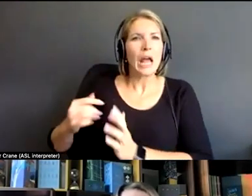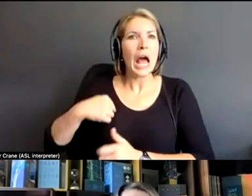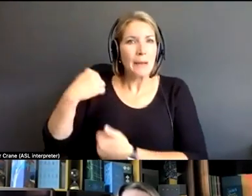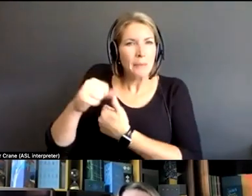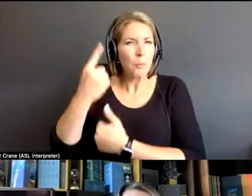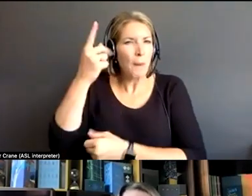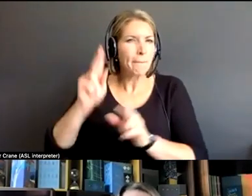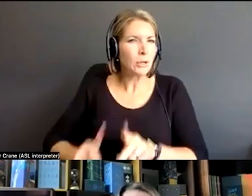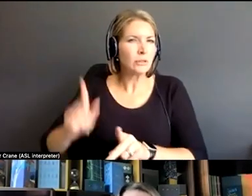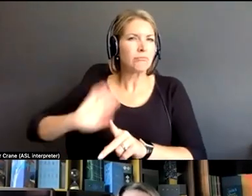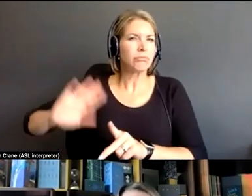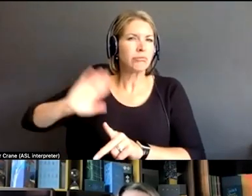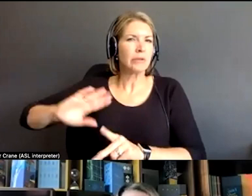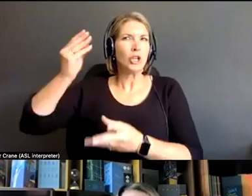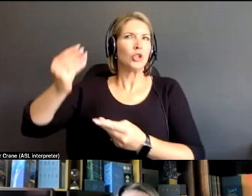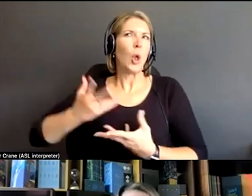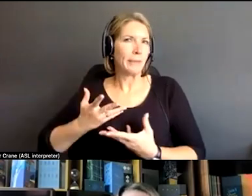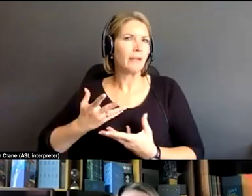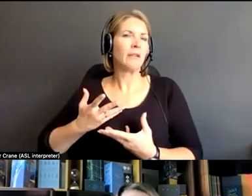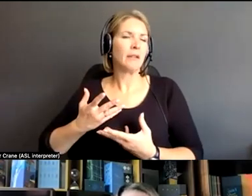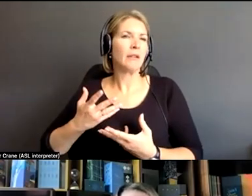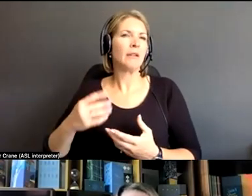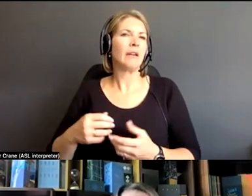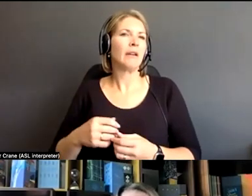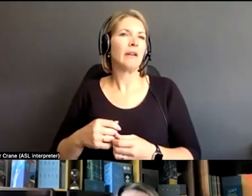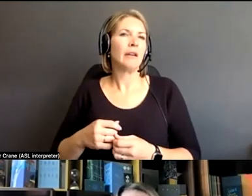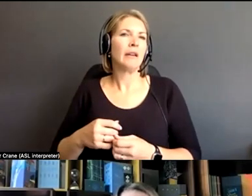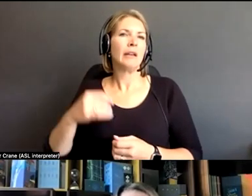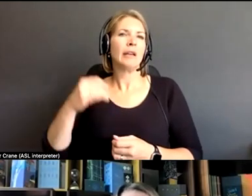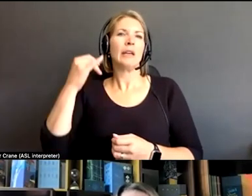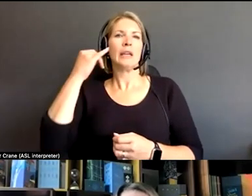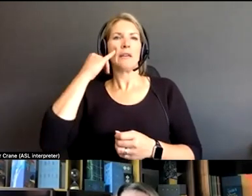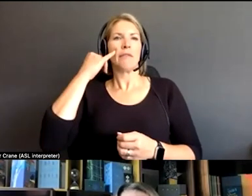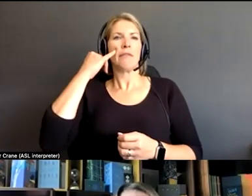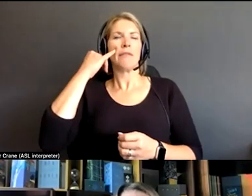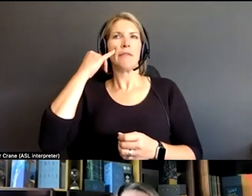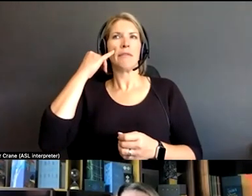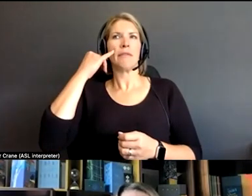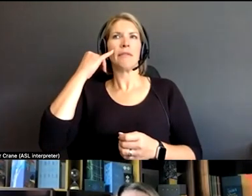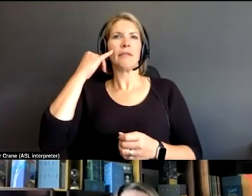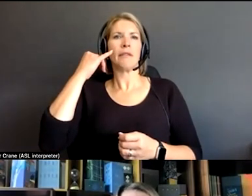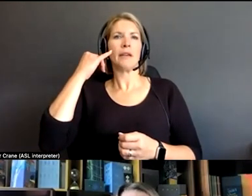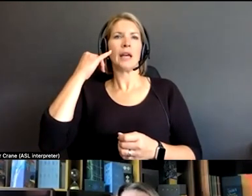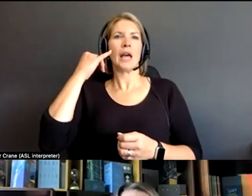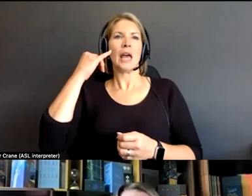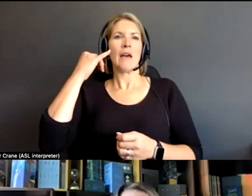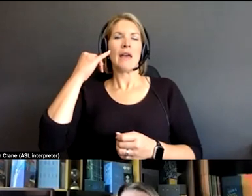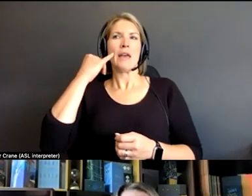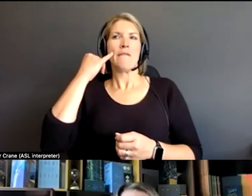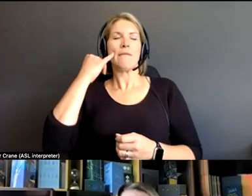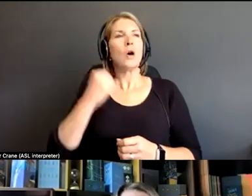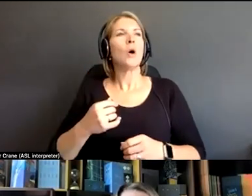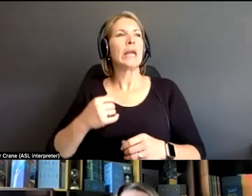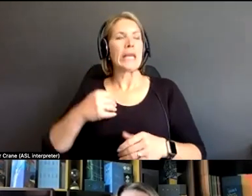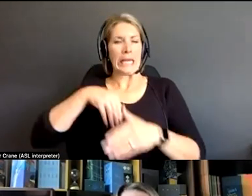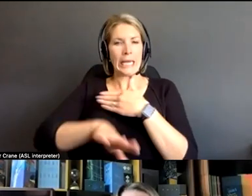point years ago that if you can get a prospective buyer to pick up a book in a bookstore, half